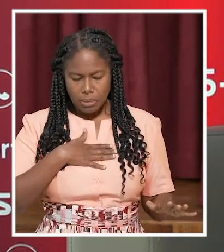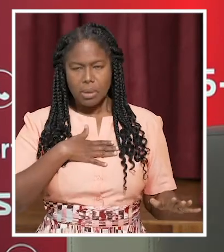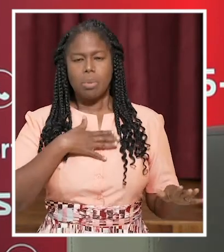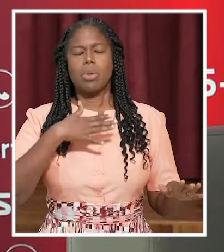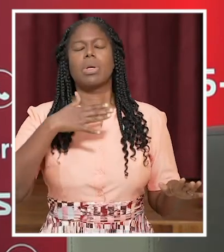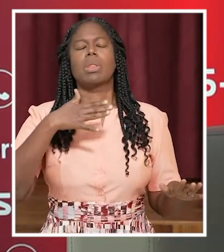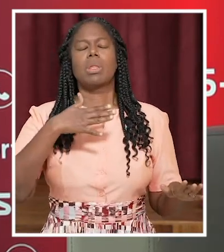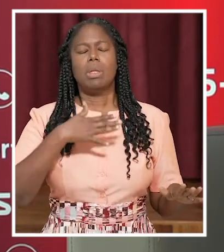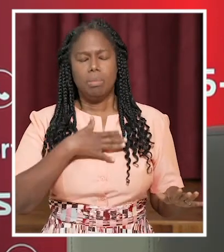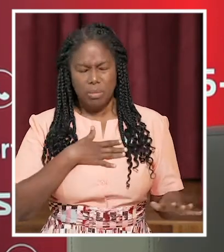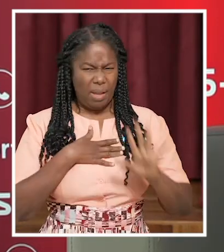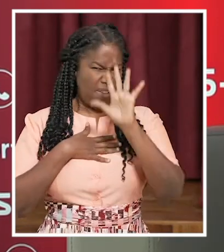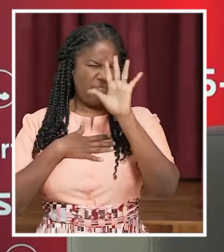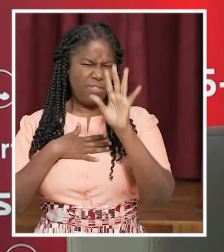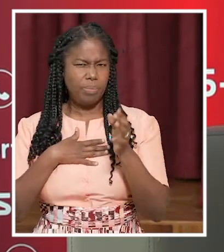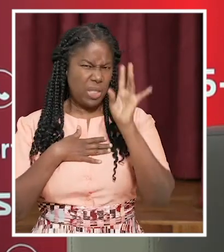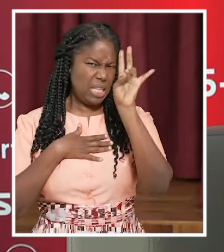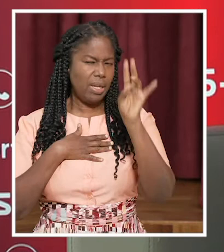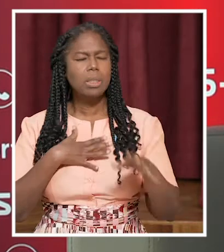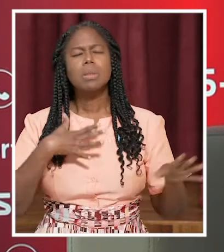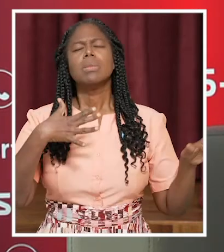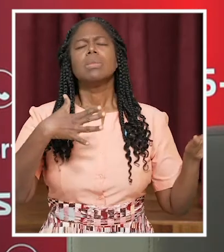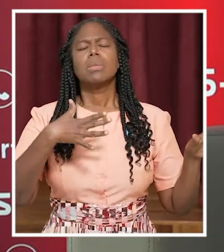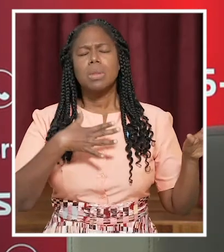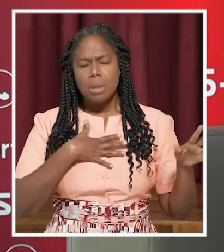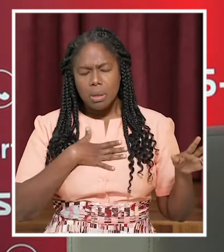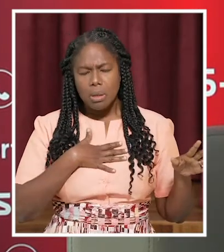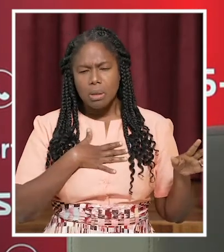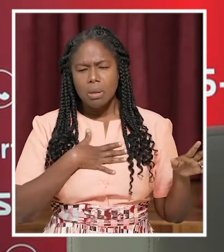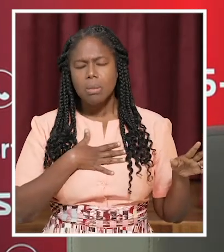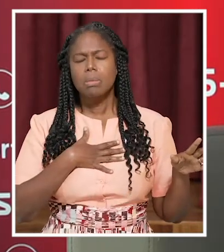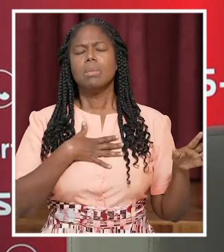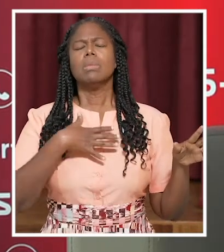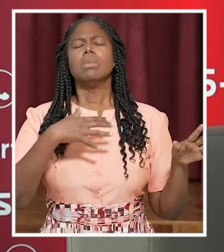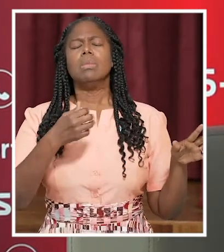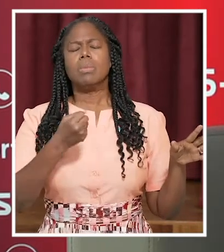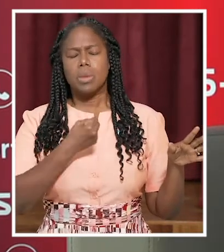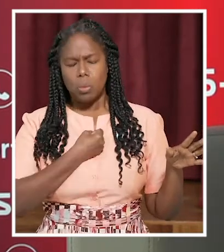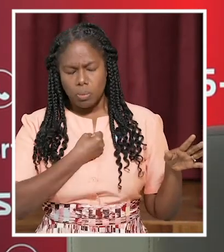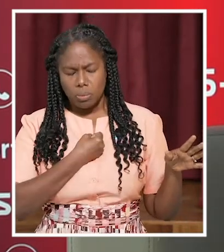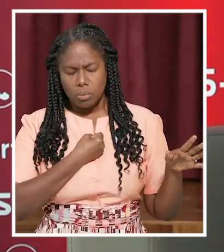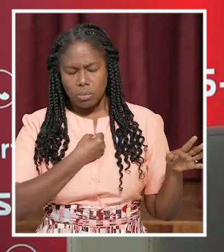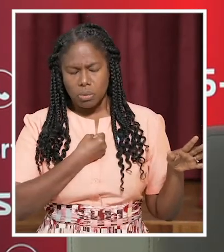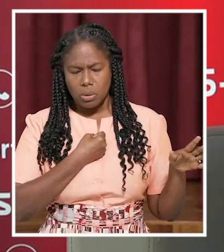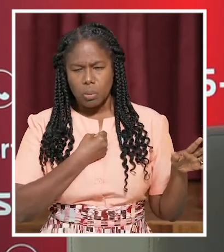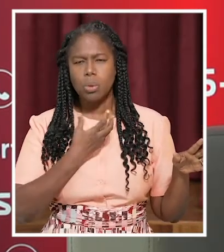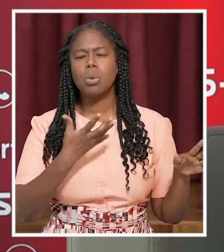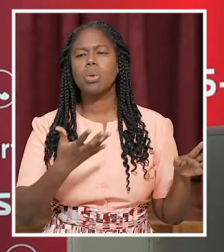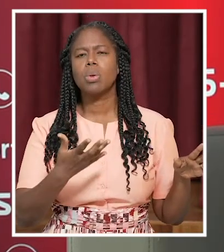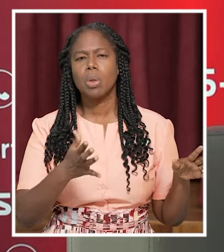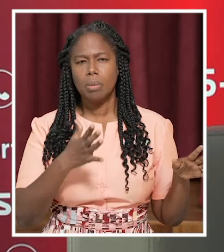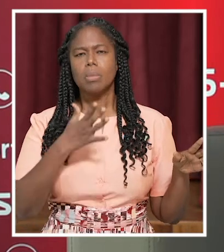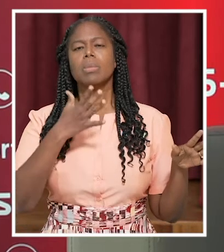7 deep breaths, hold it, let it out. But it's something that you have to practice continuously for it to work. But the person must understand what